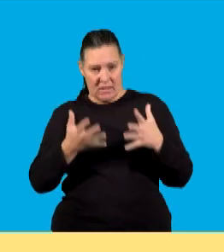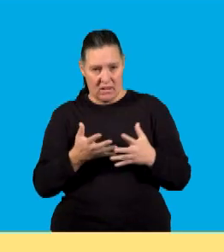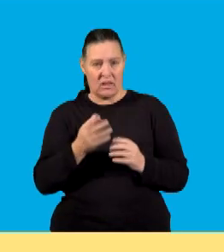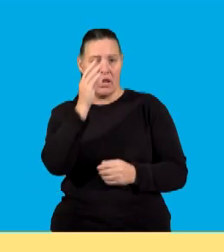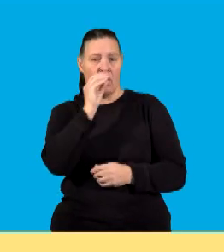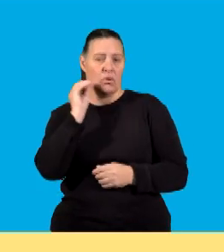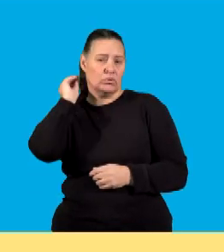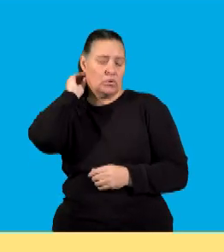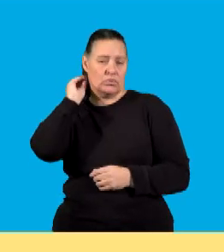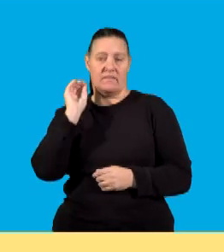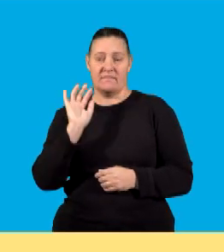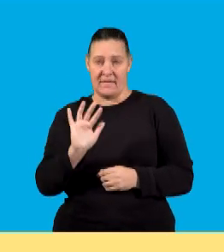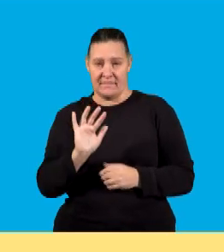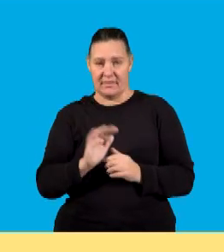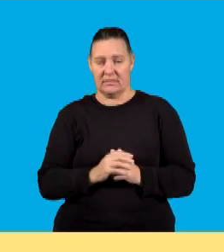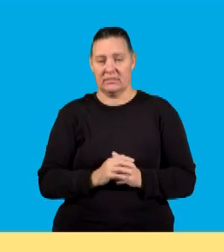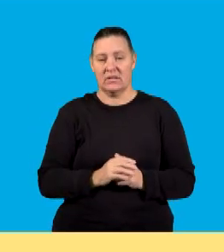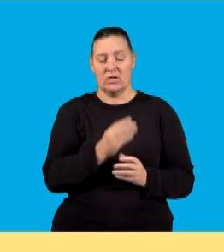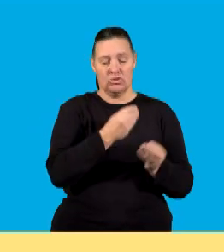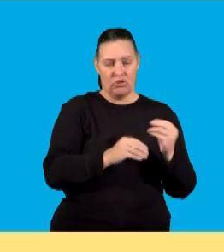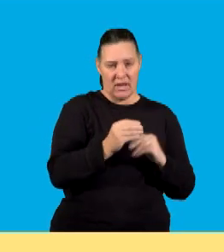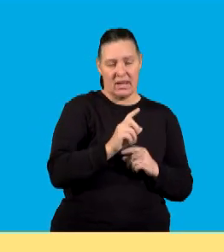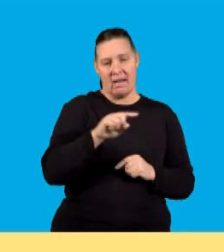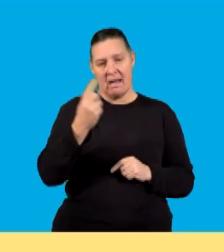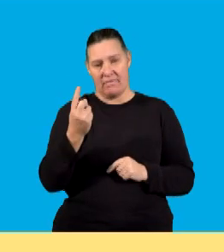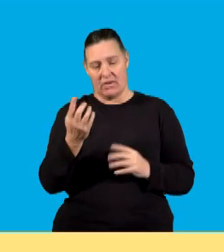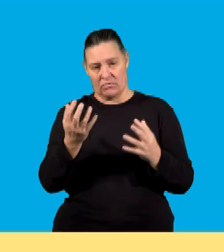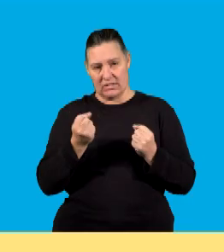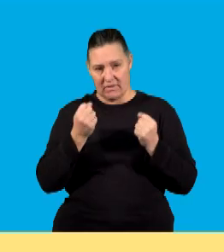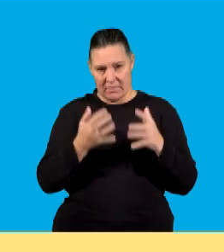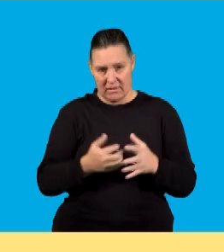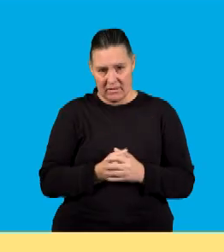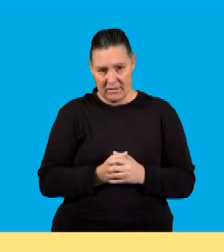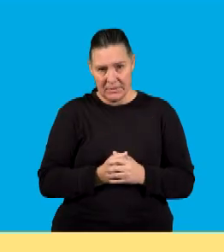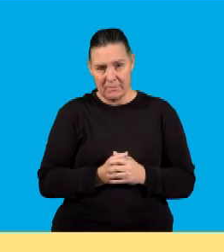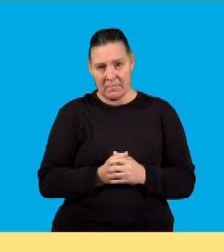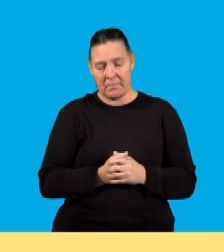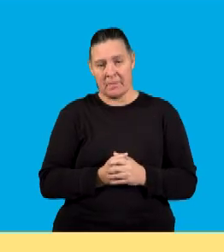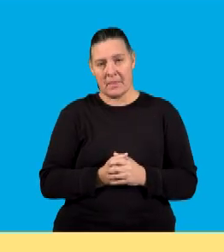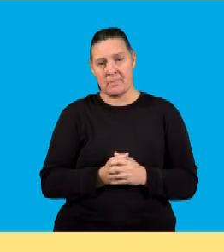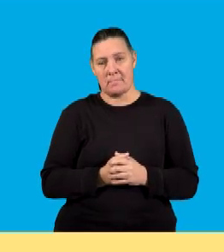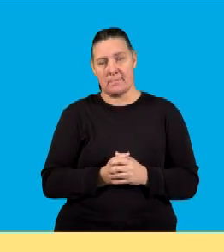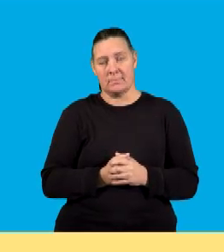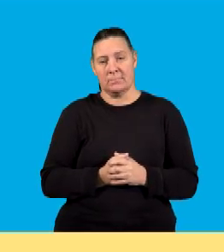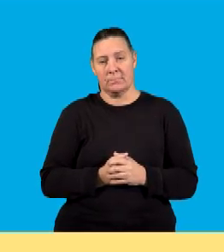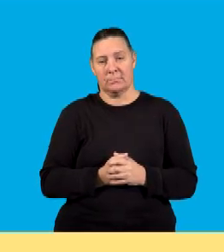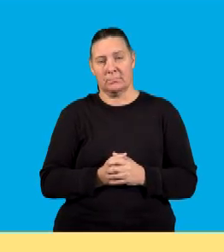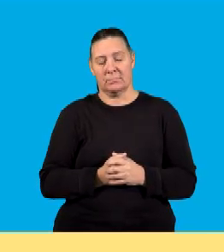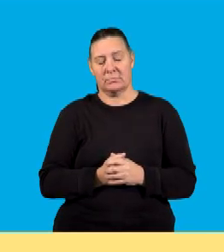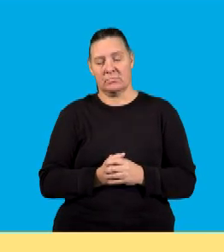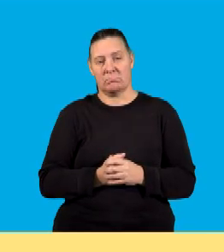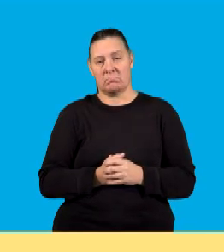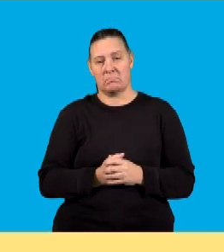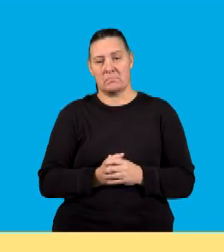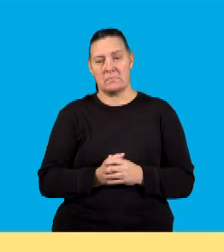receivables. So I'll come here, I have my trade and other receivables.